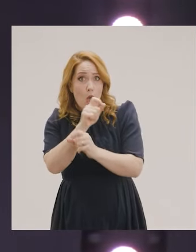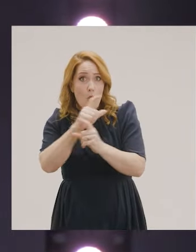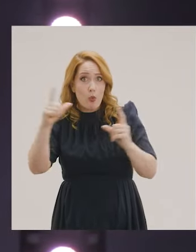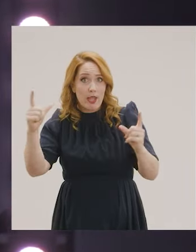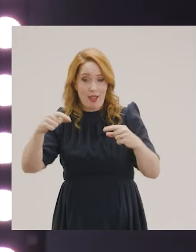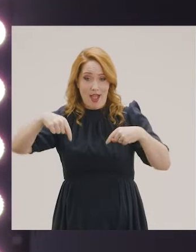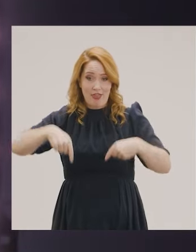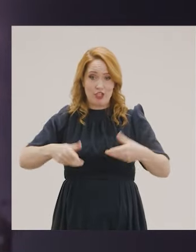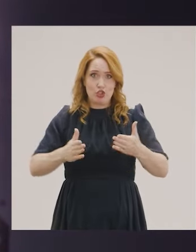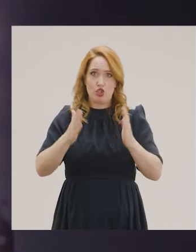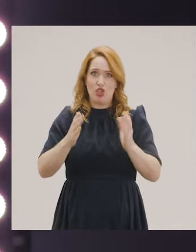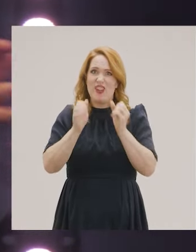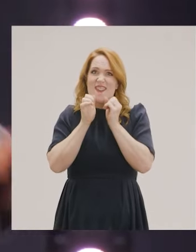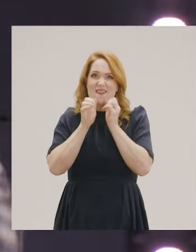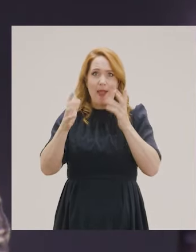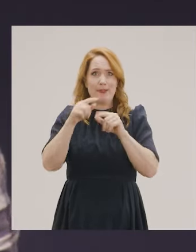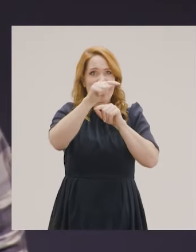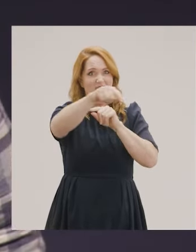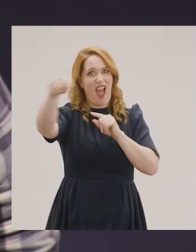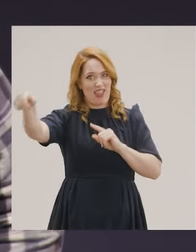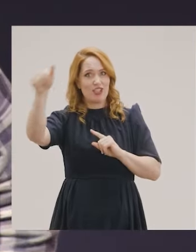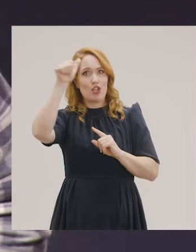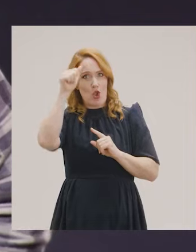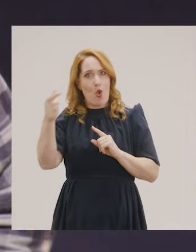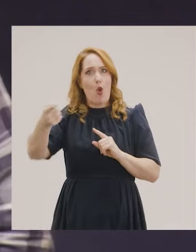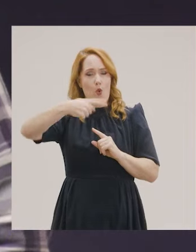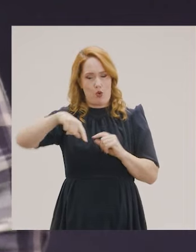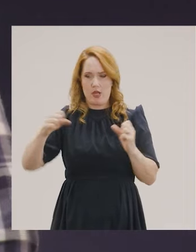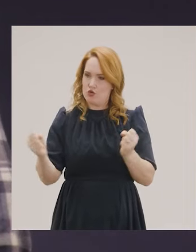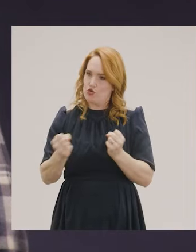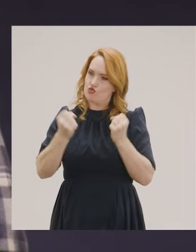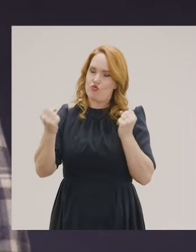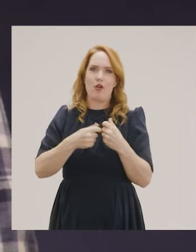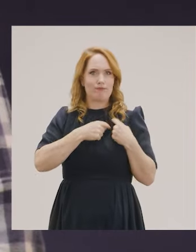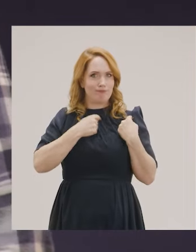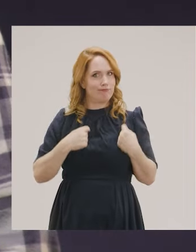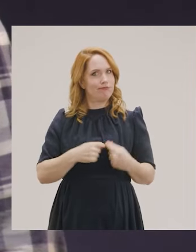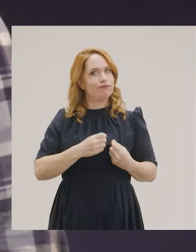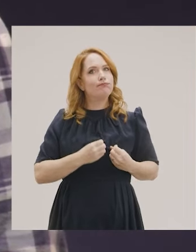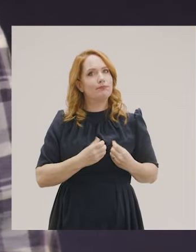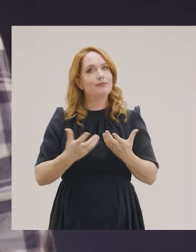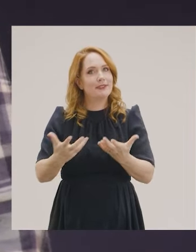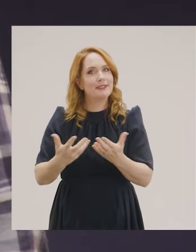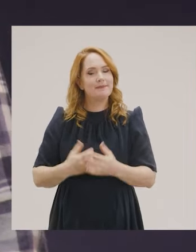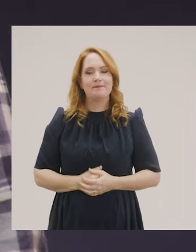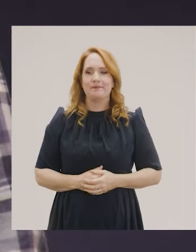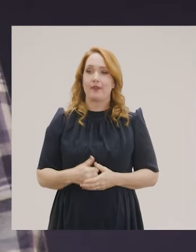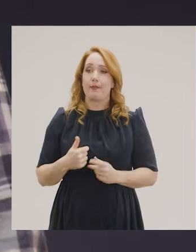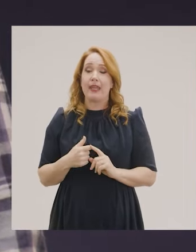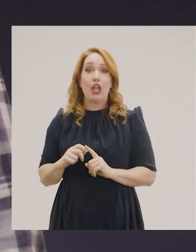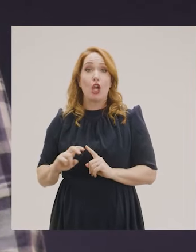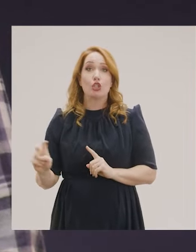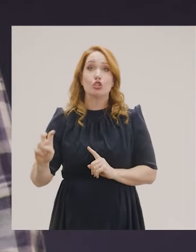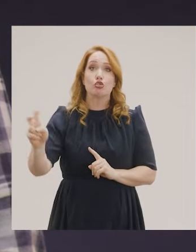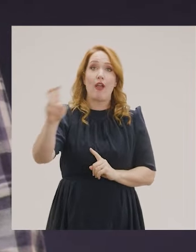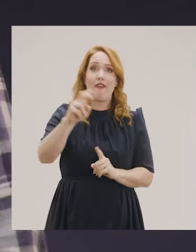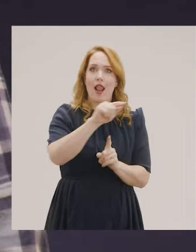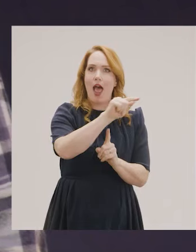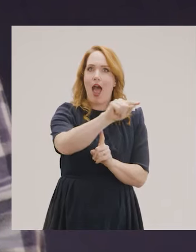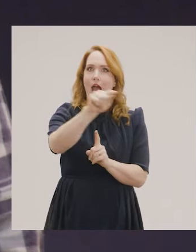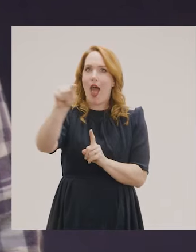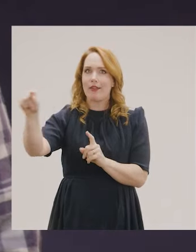a reputation of being radically generous. I don't know whether you know that. But when I travel to different places, I find that